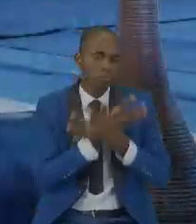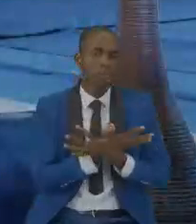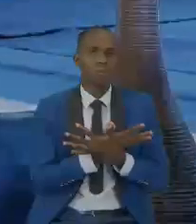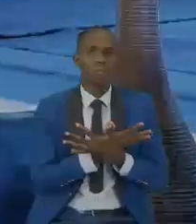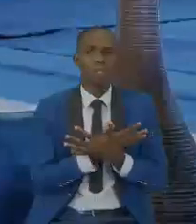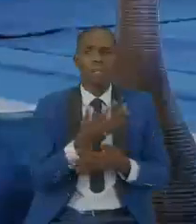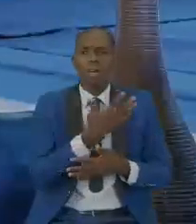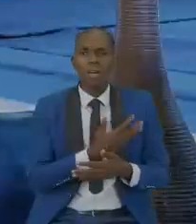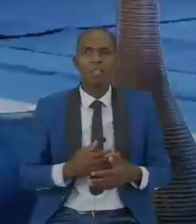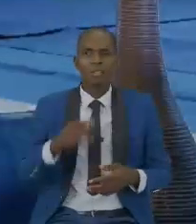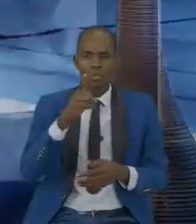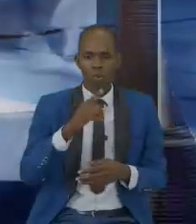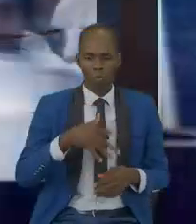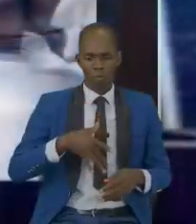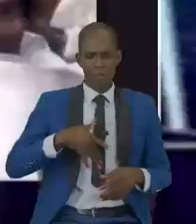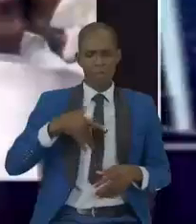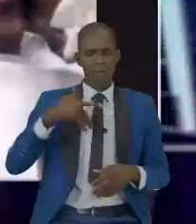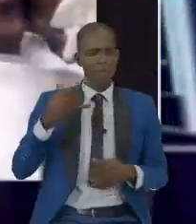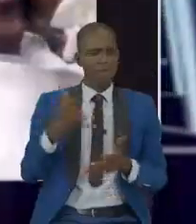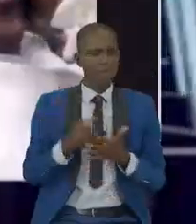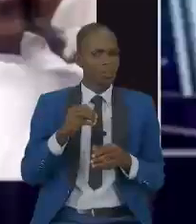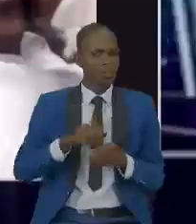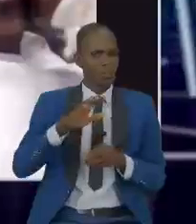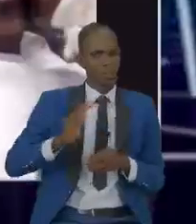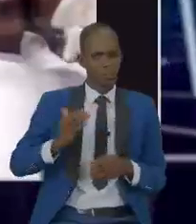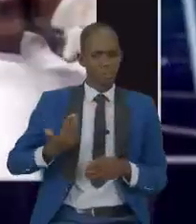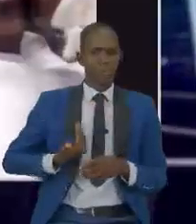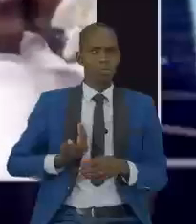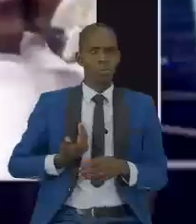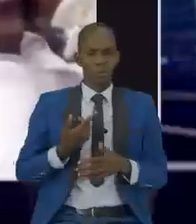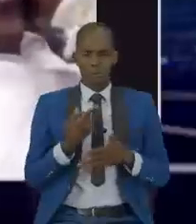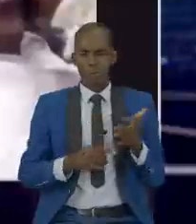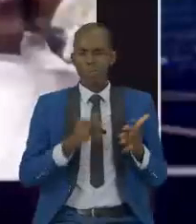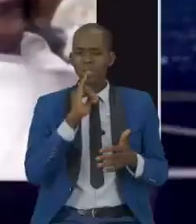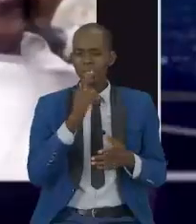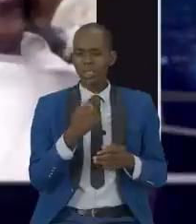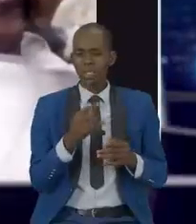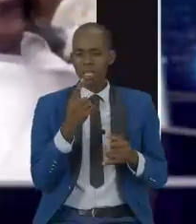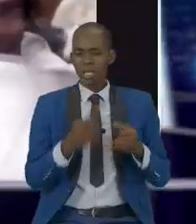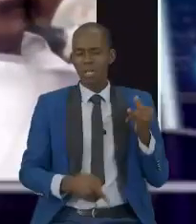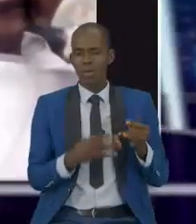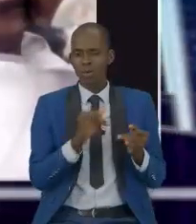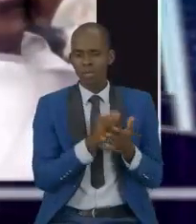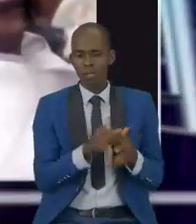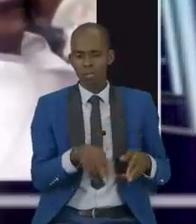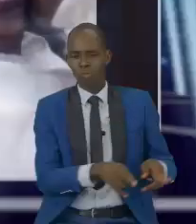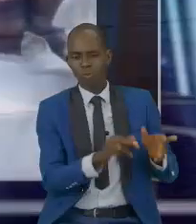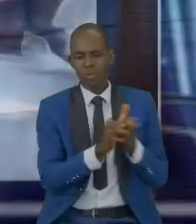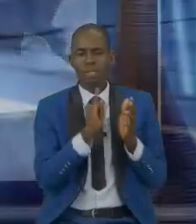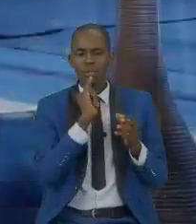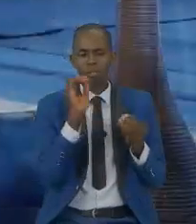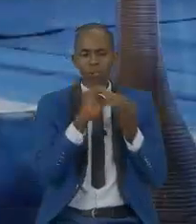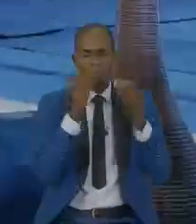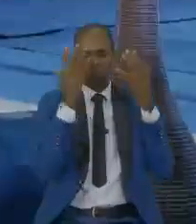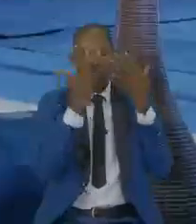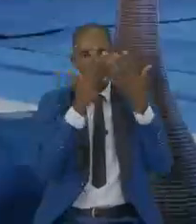you're feeling it in your soul. What's the edge of this road that is getting darker and darker